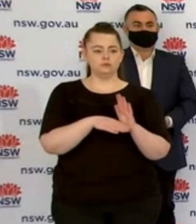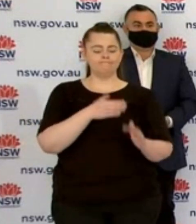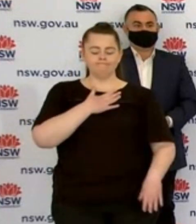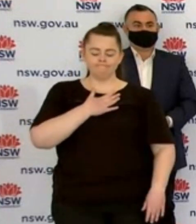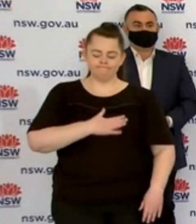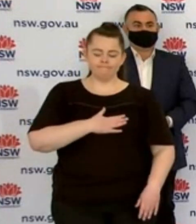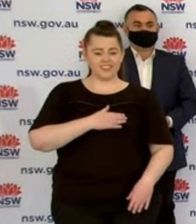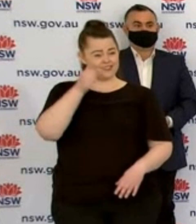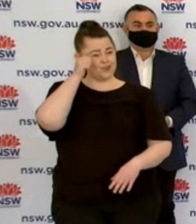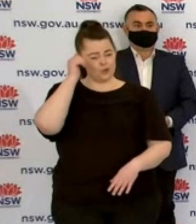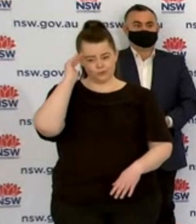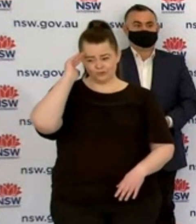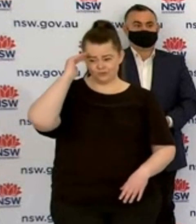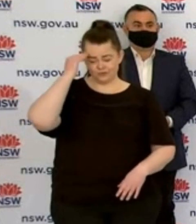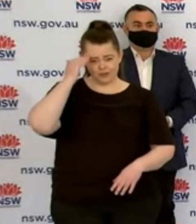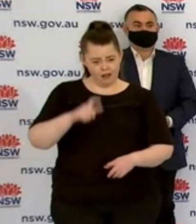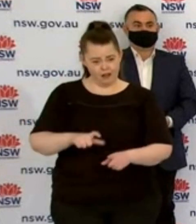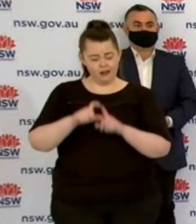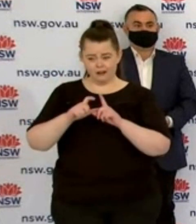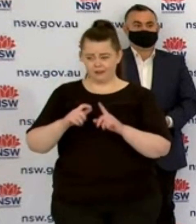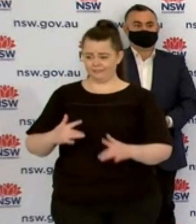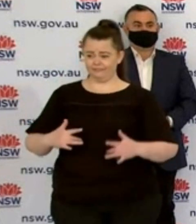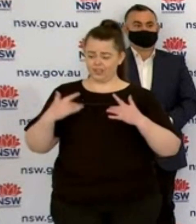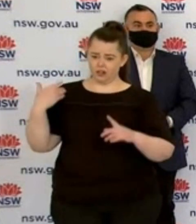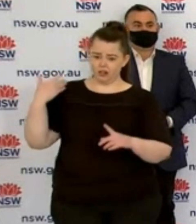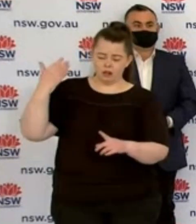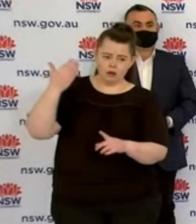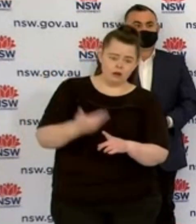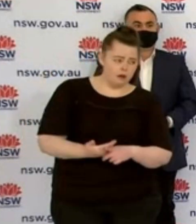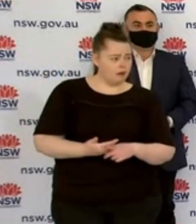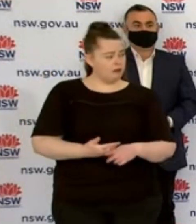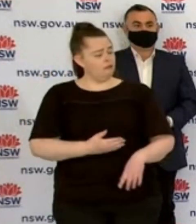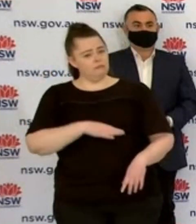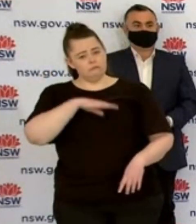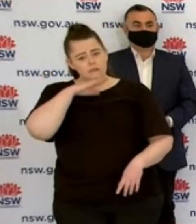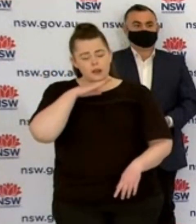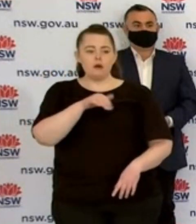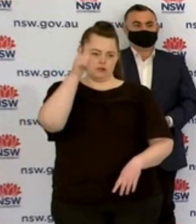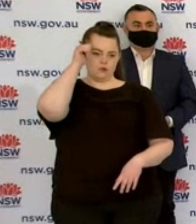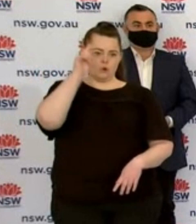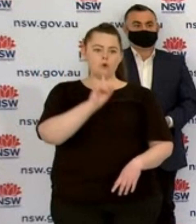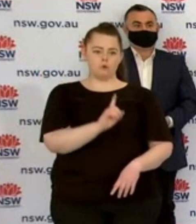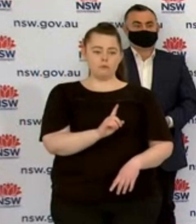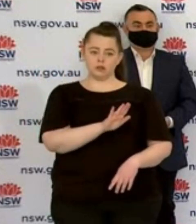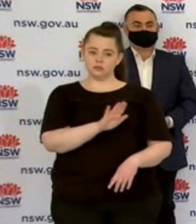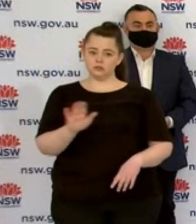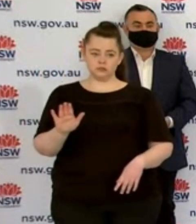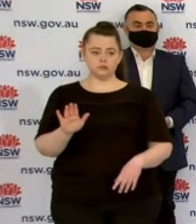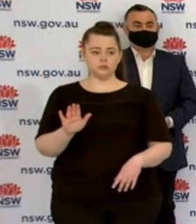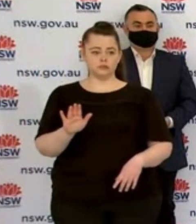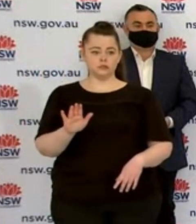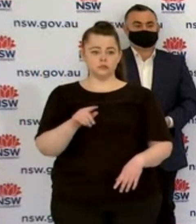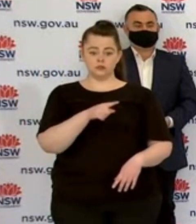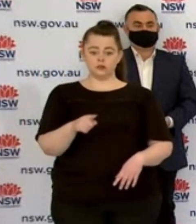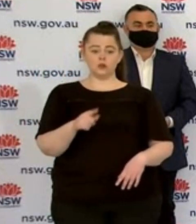that we've been into this lockdown for such a prolonged period. But the risks we